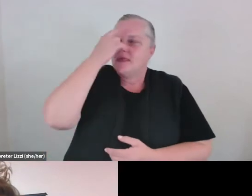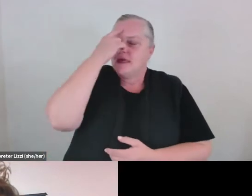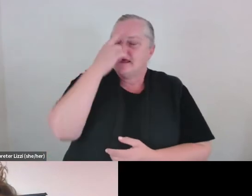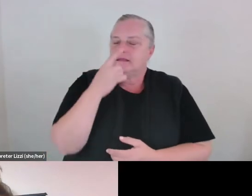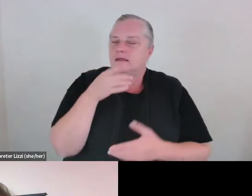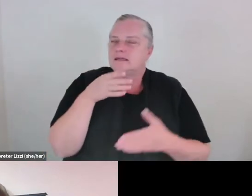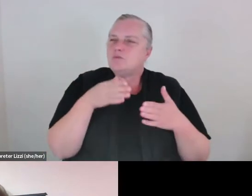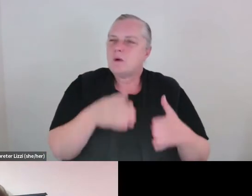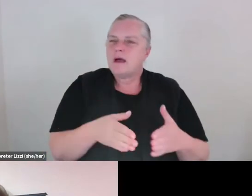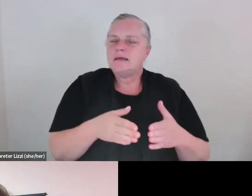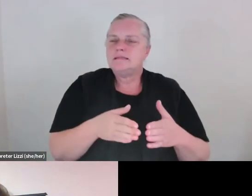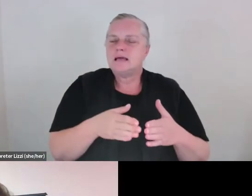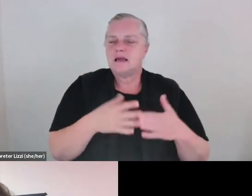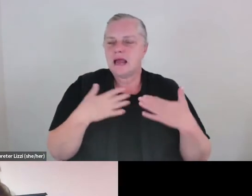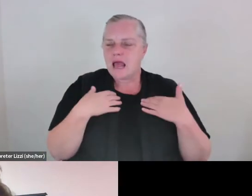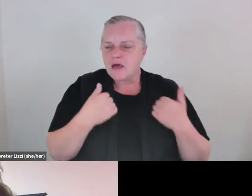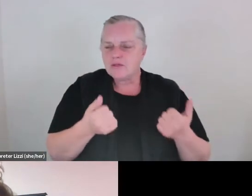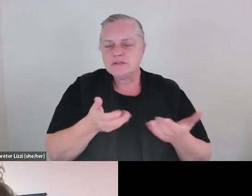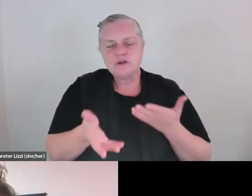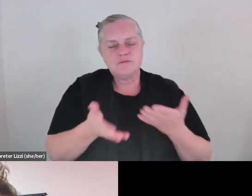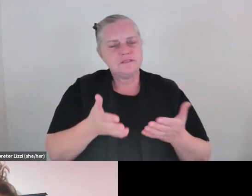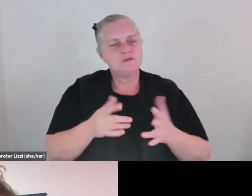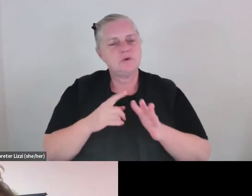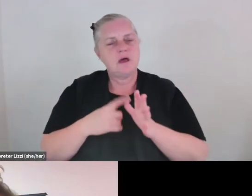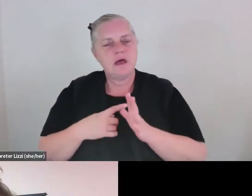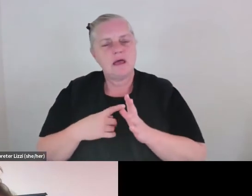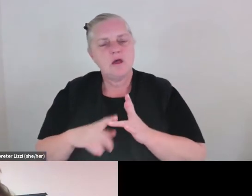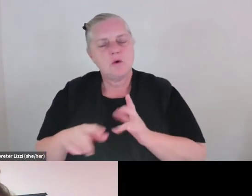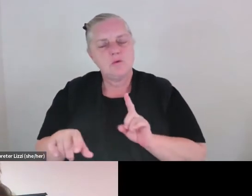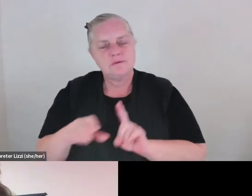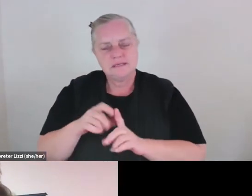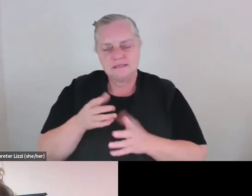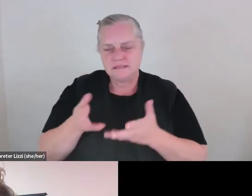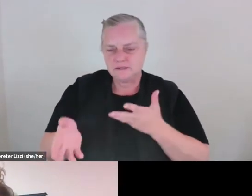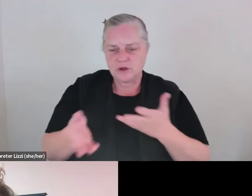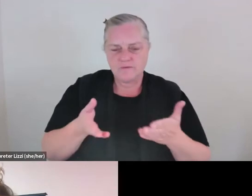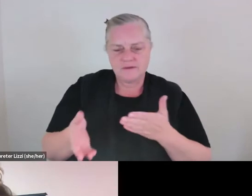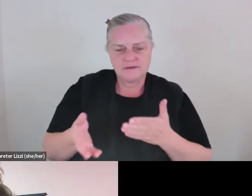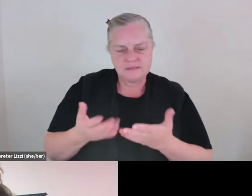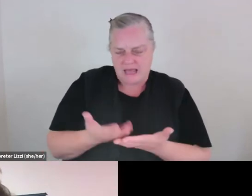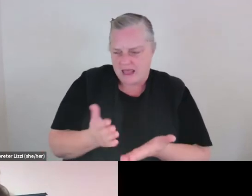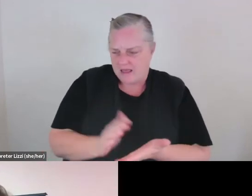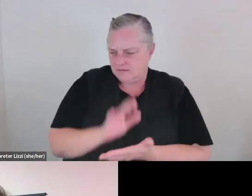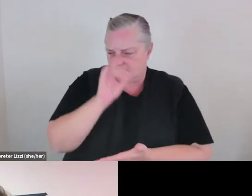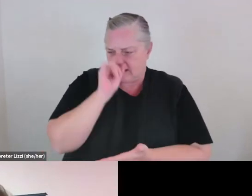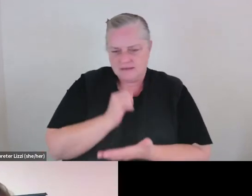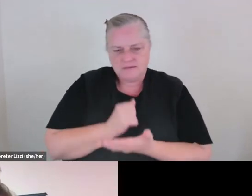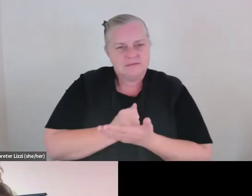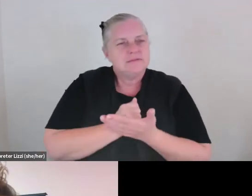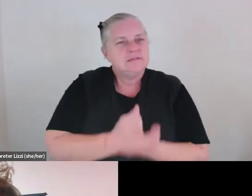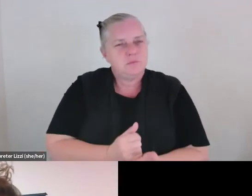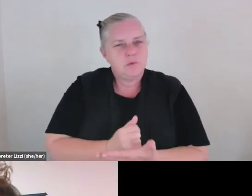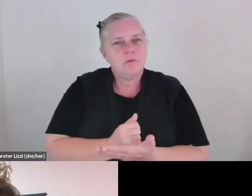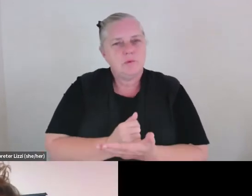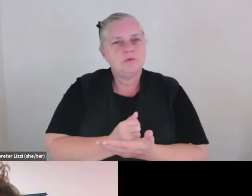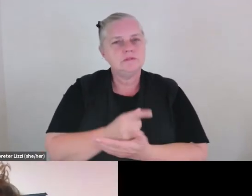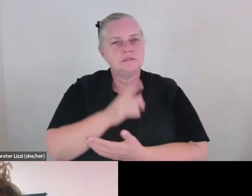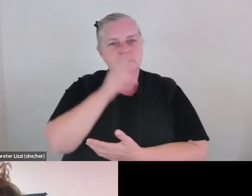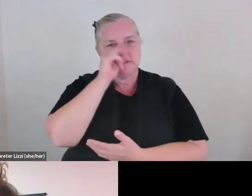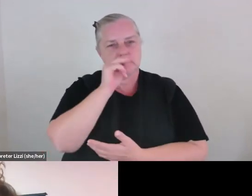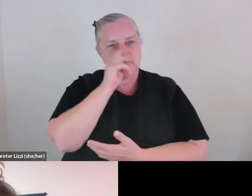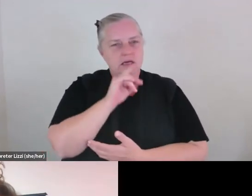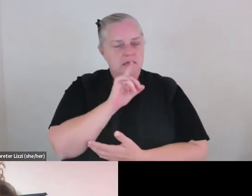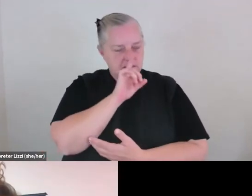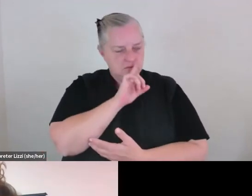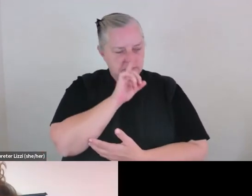be to support, young people who may be wanting to affirm their gender as